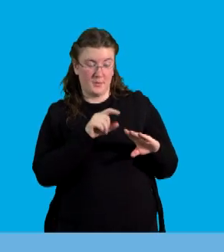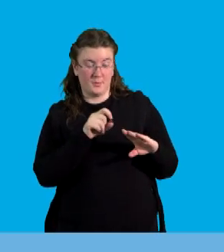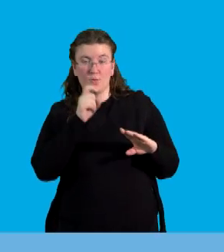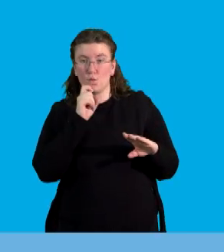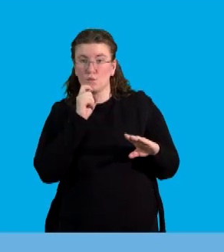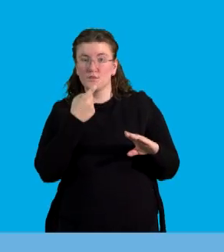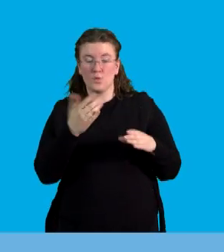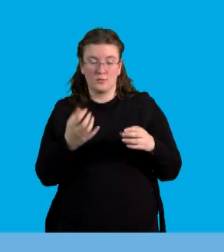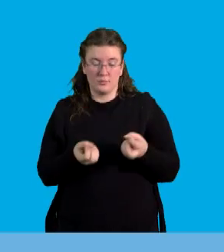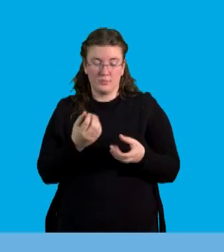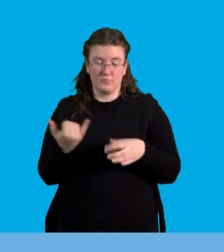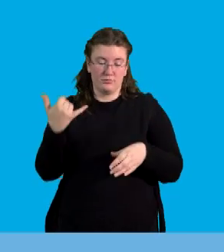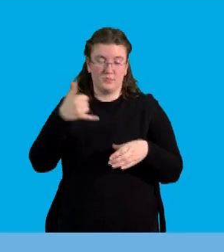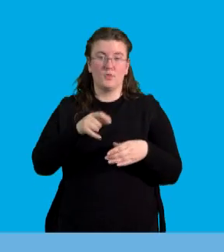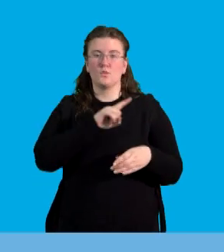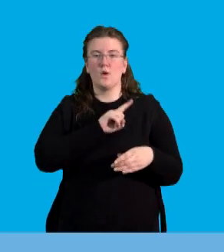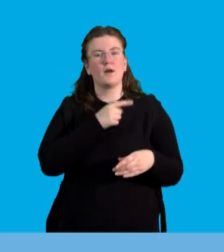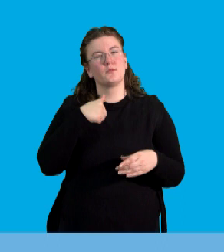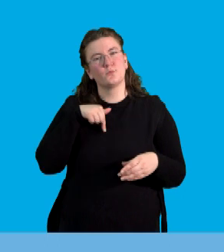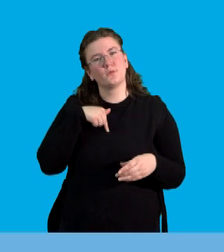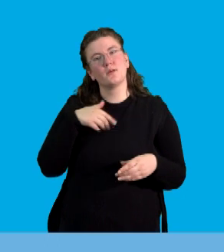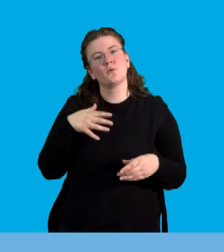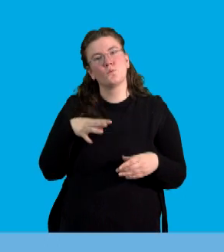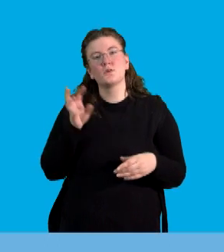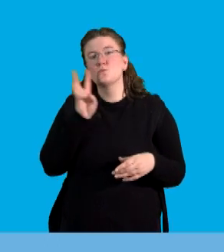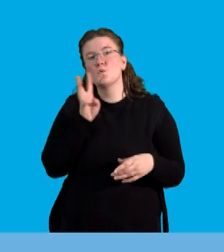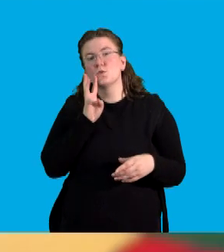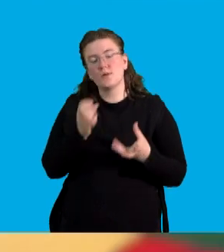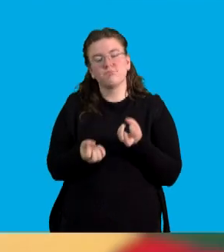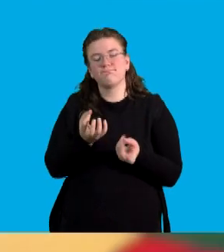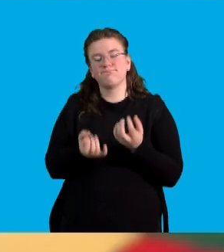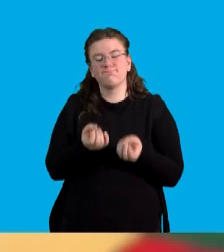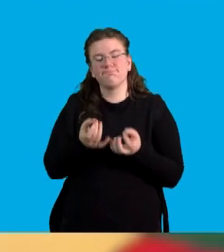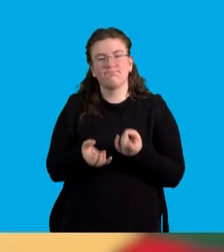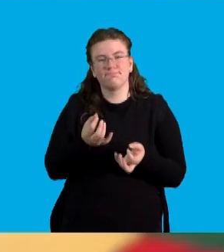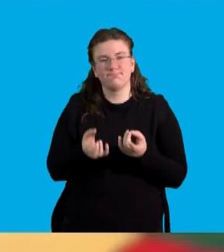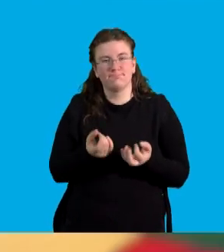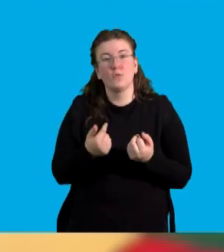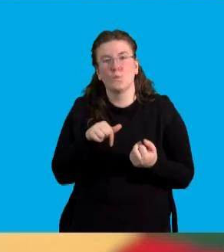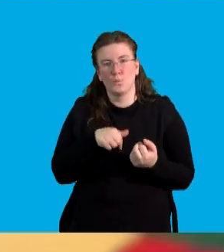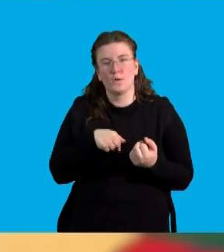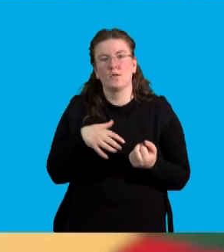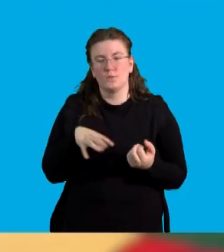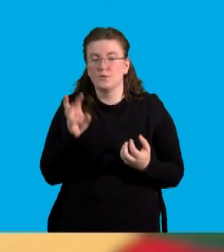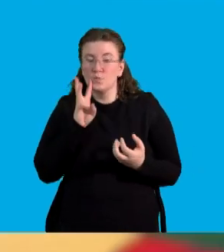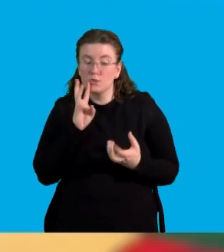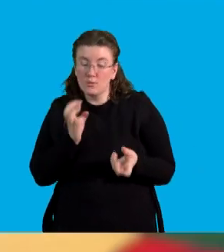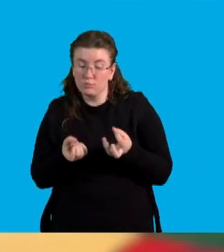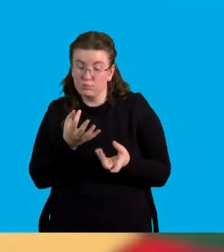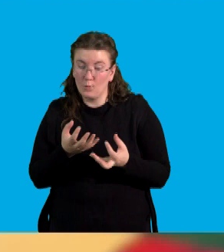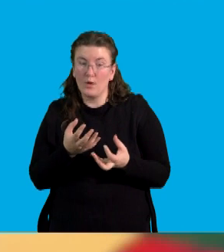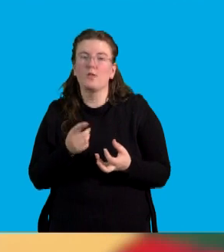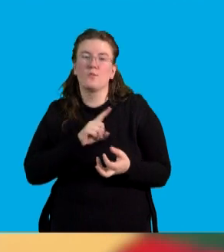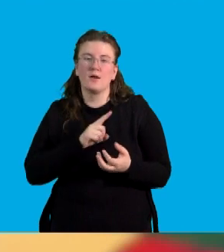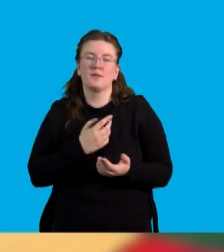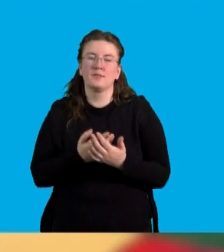here on the kettle is because we want to heat up the substances inside the kettle, being water. So we want to heat up the water